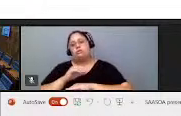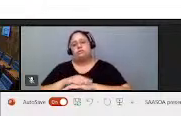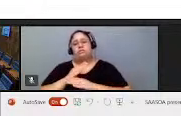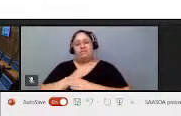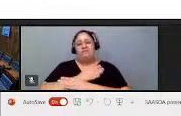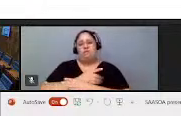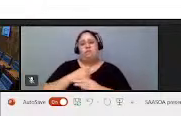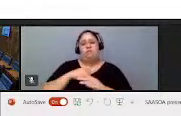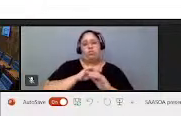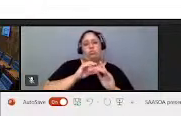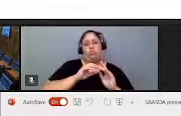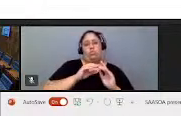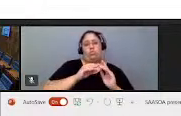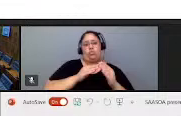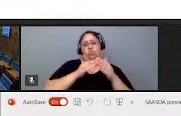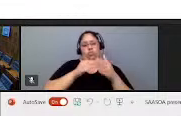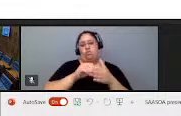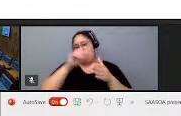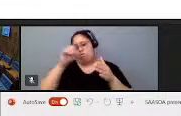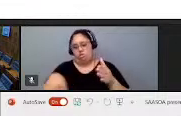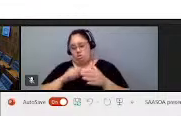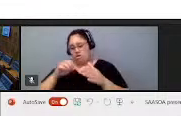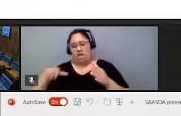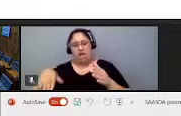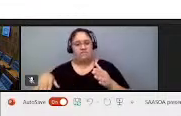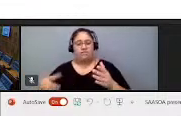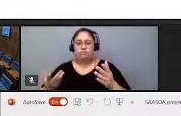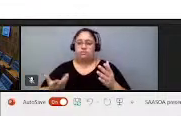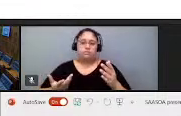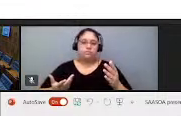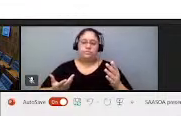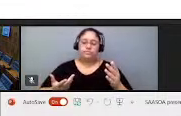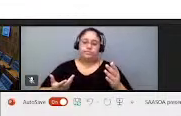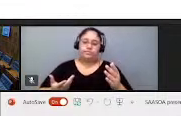even touching or moving any container